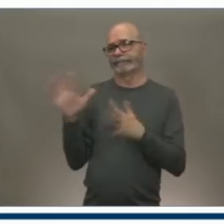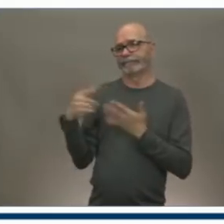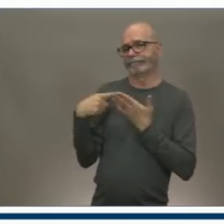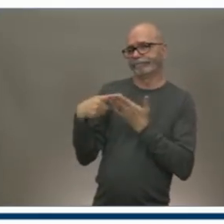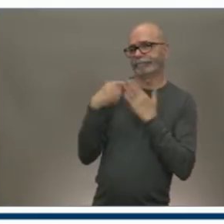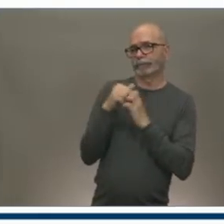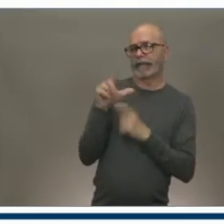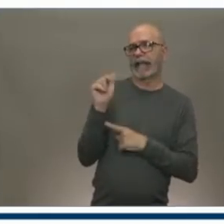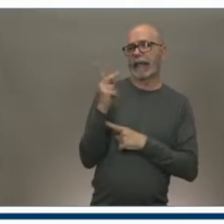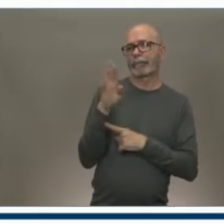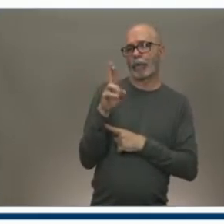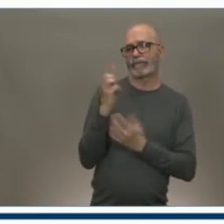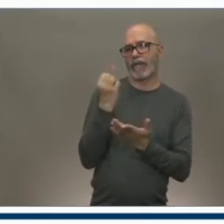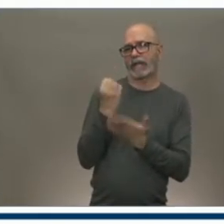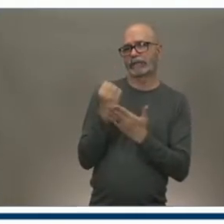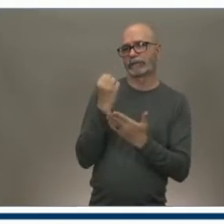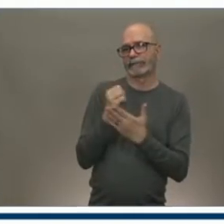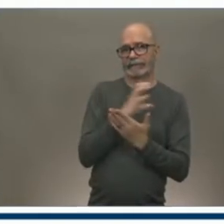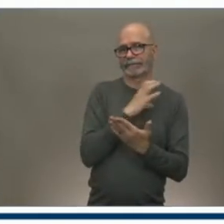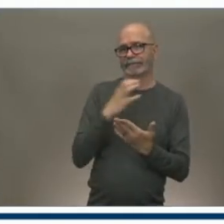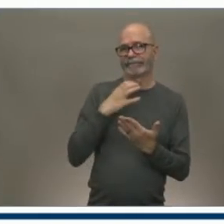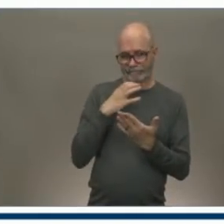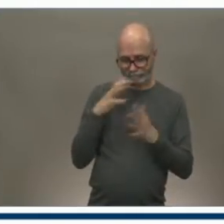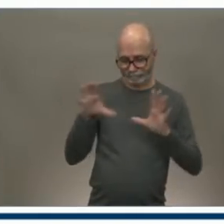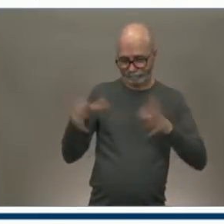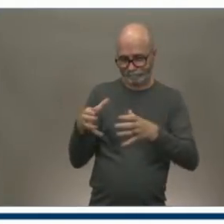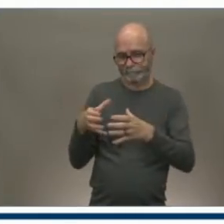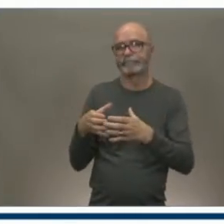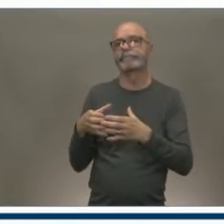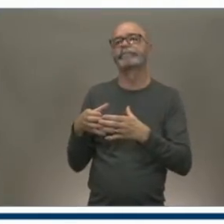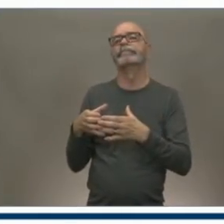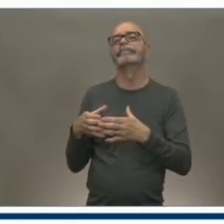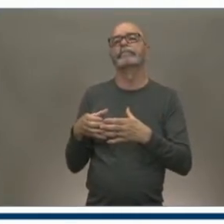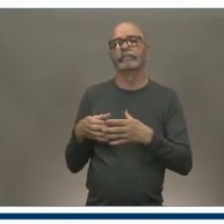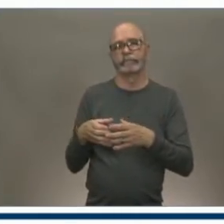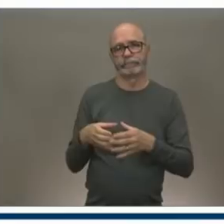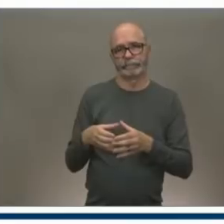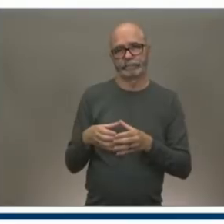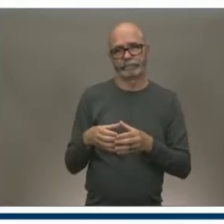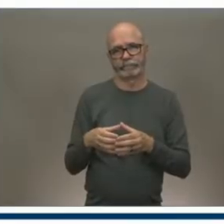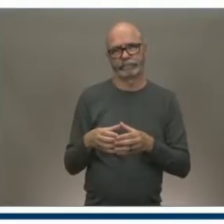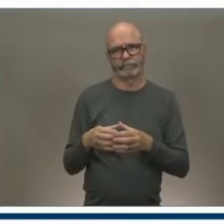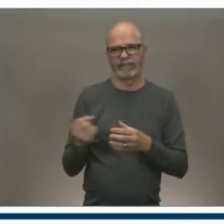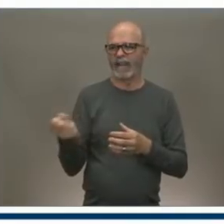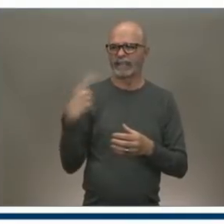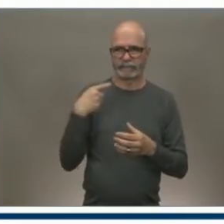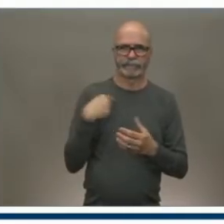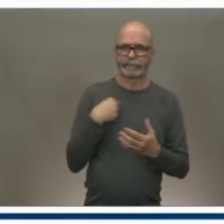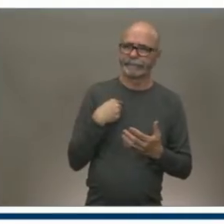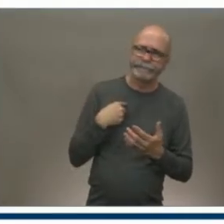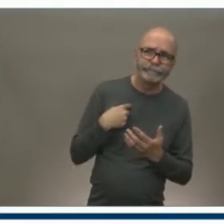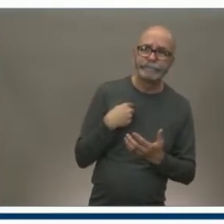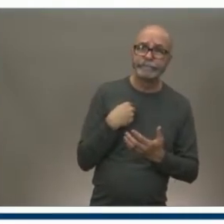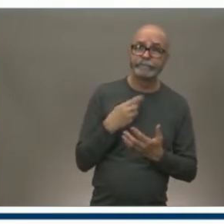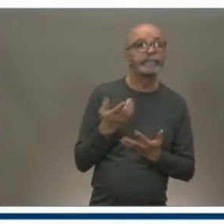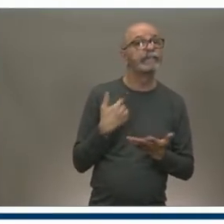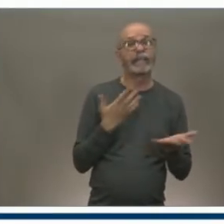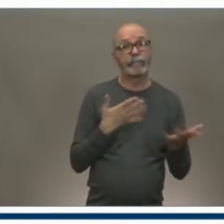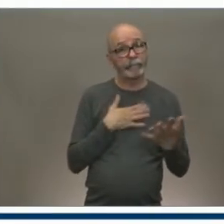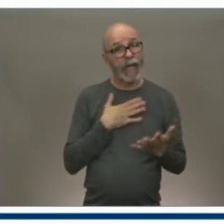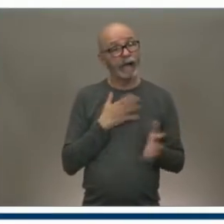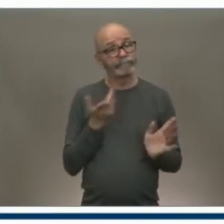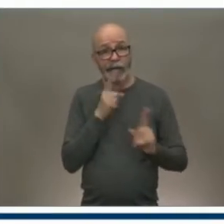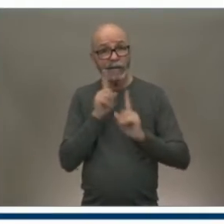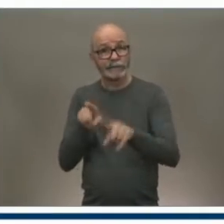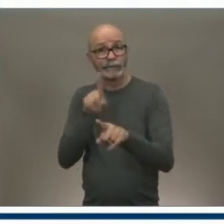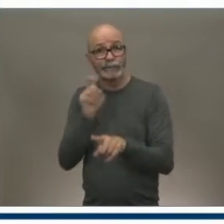with business and other folks from across the province. I was asked a similar question, and the answer I've given several times to different business